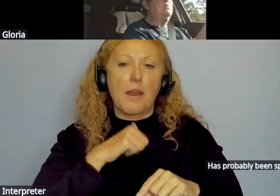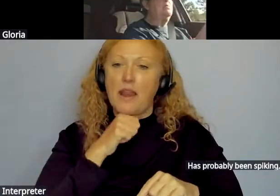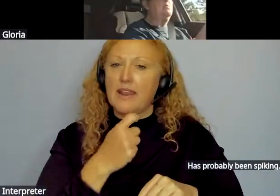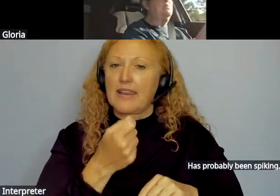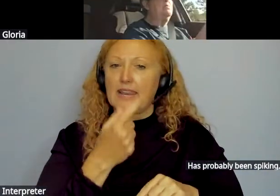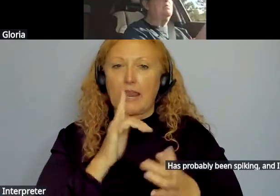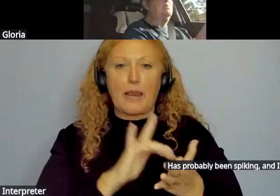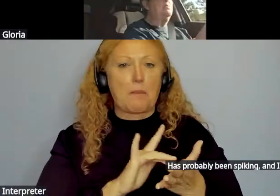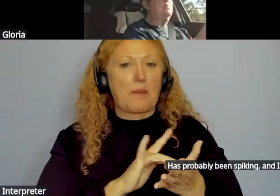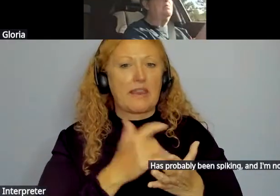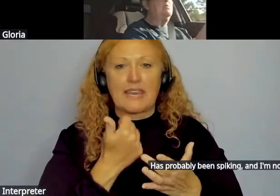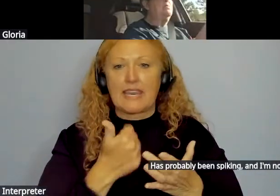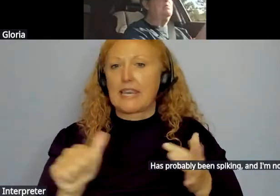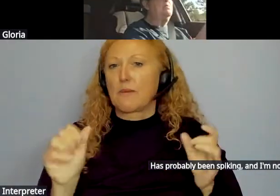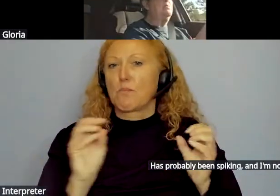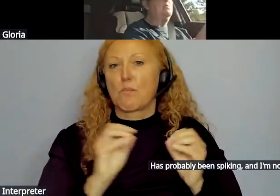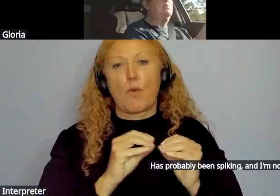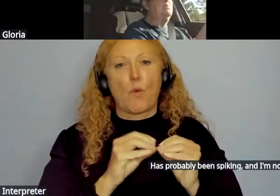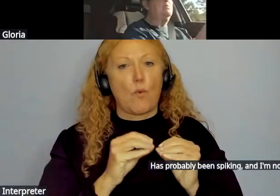medication anymore.